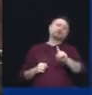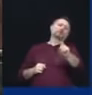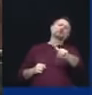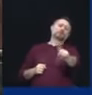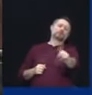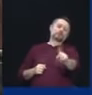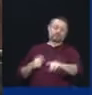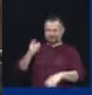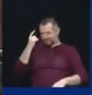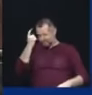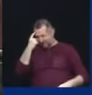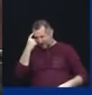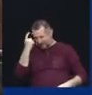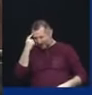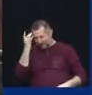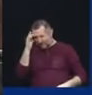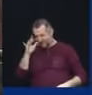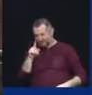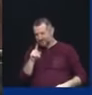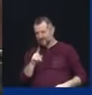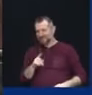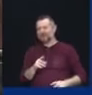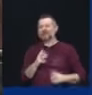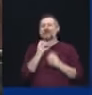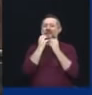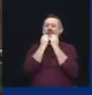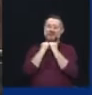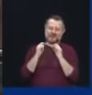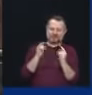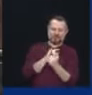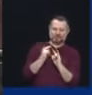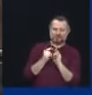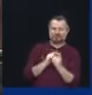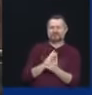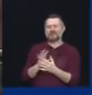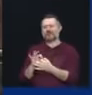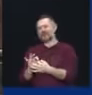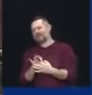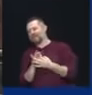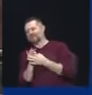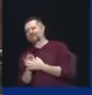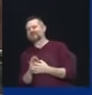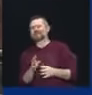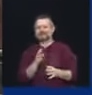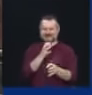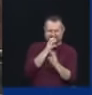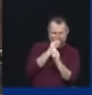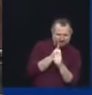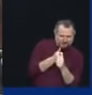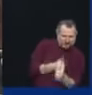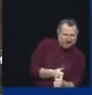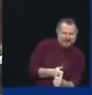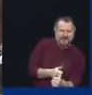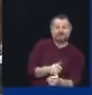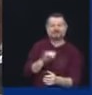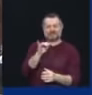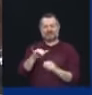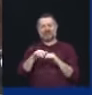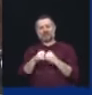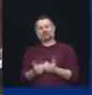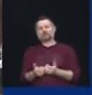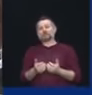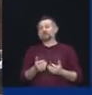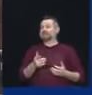It's caring. It's united. It's disciplined. And that's how we brought the COVID infection rate